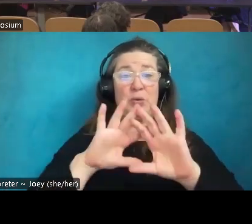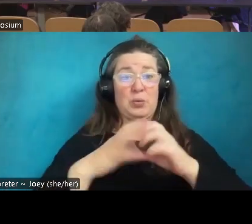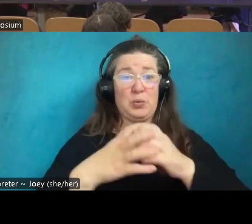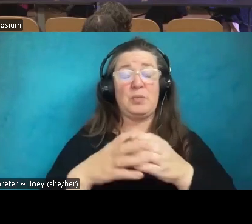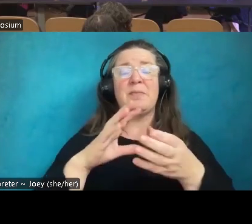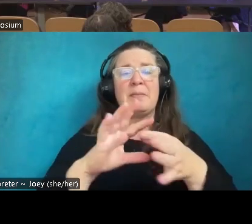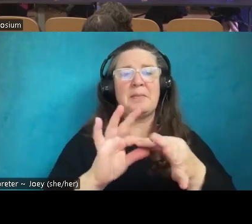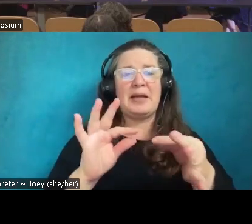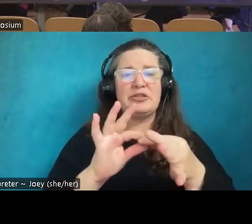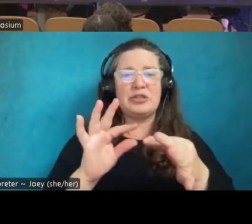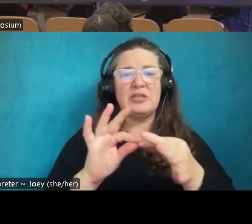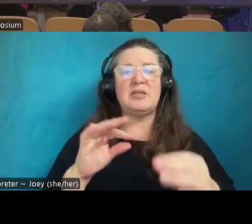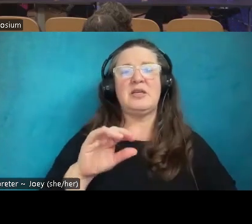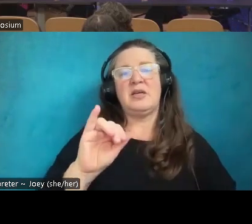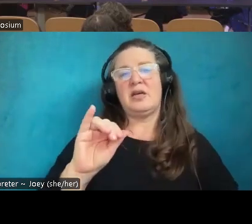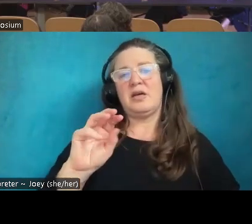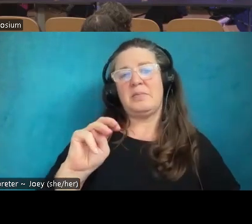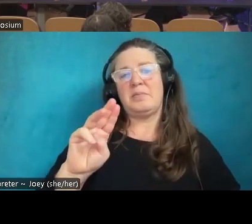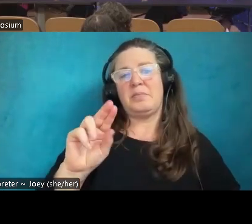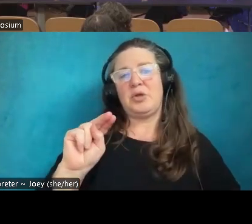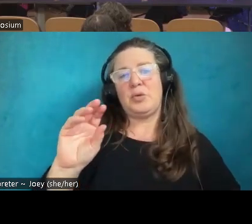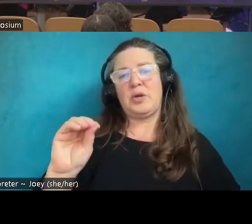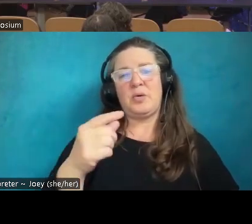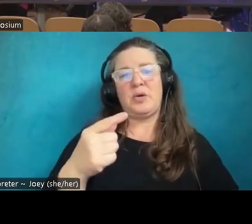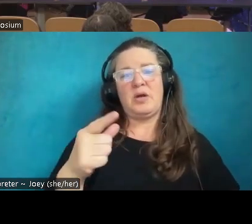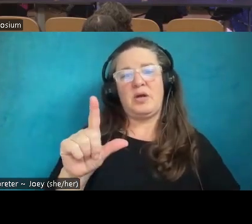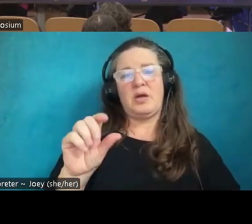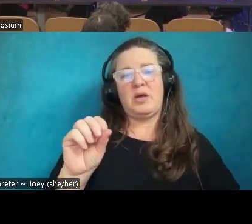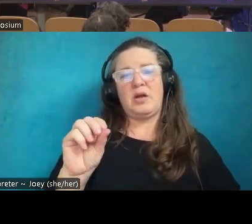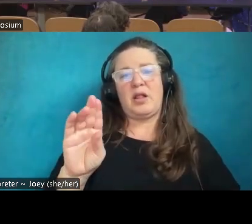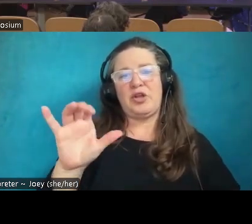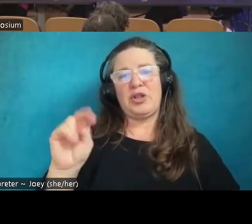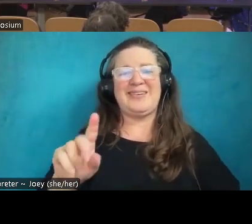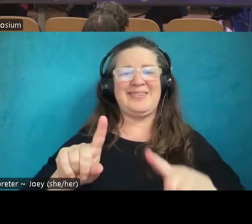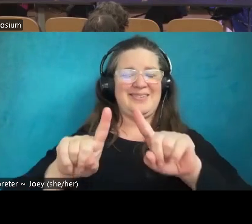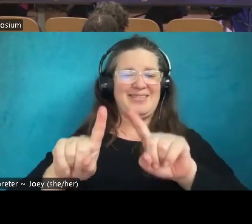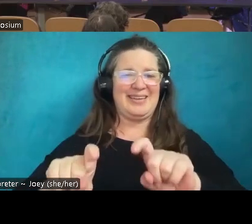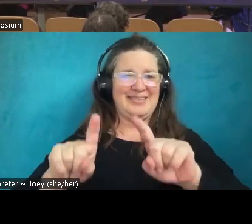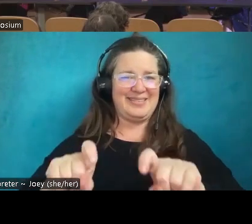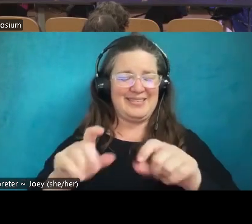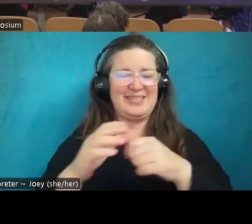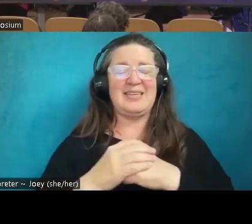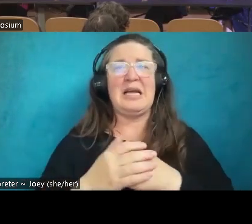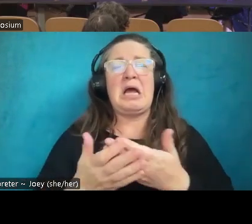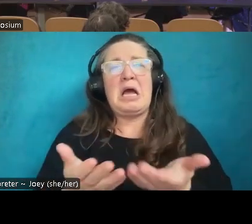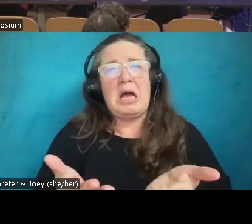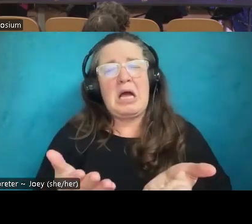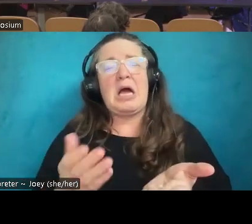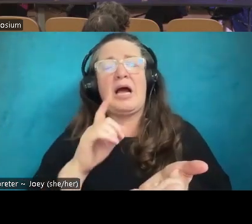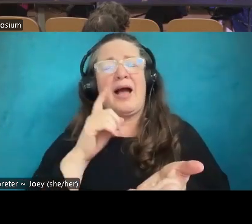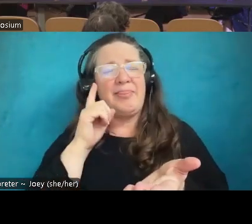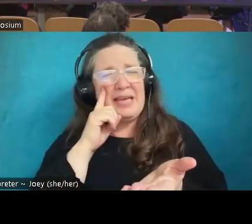their immune system with long COVID. Probably rare that it is measurable on these tests,